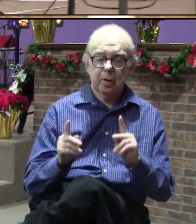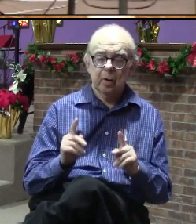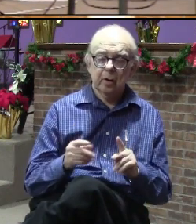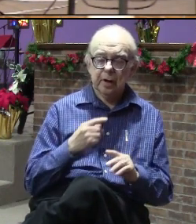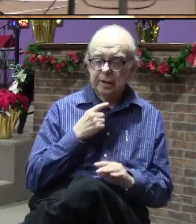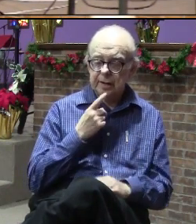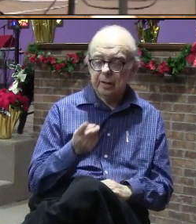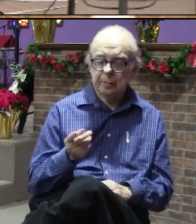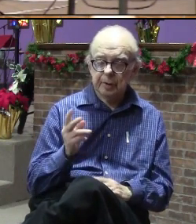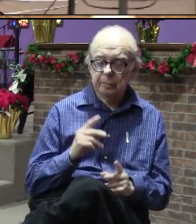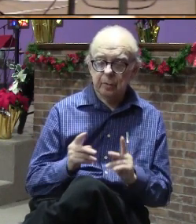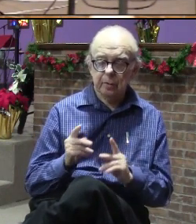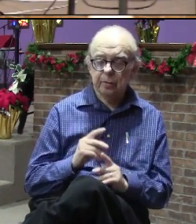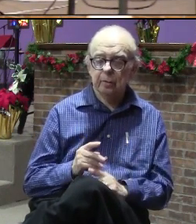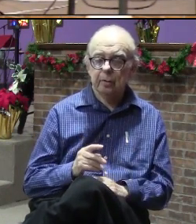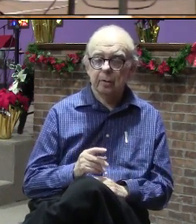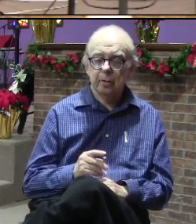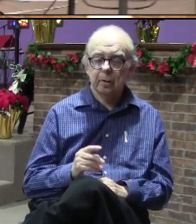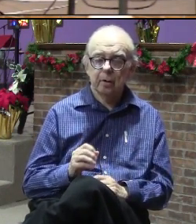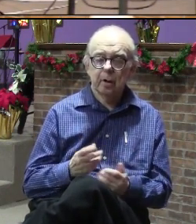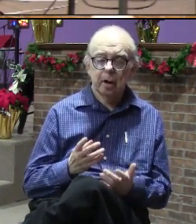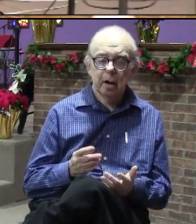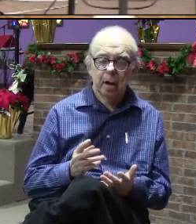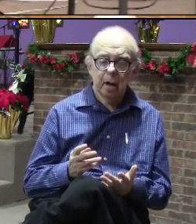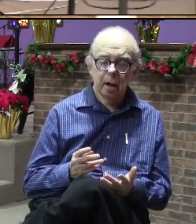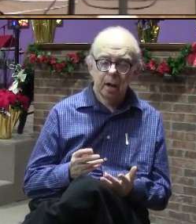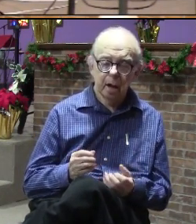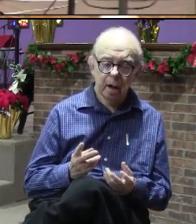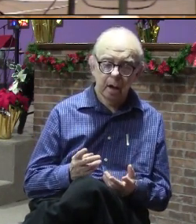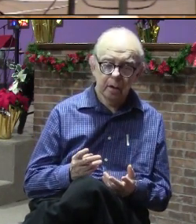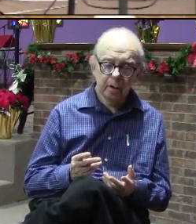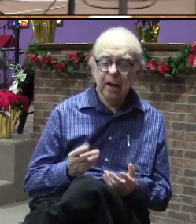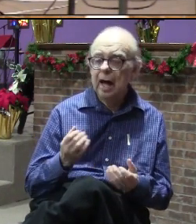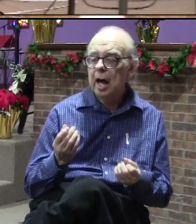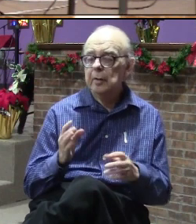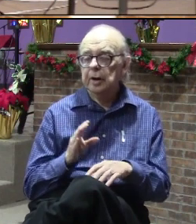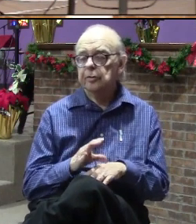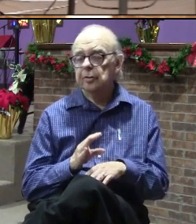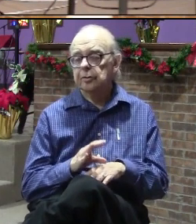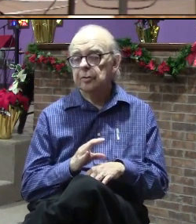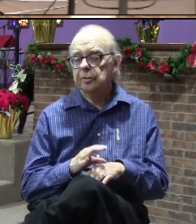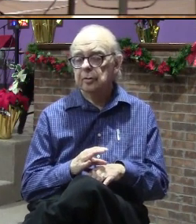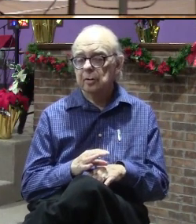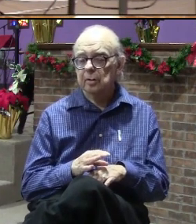told. But how many churches